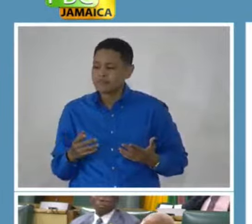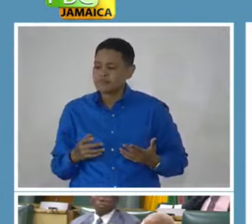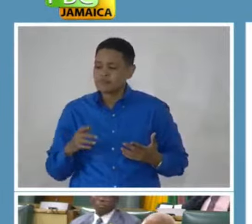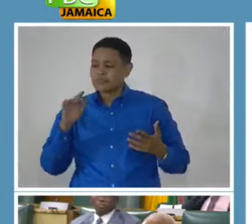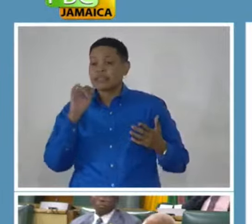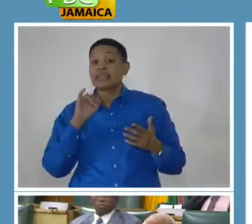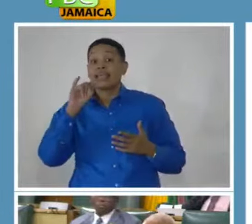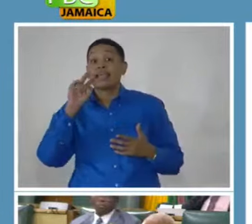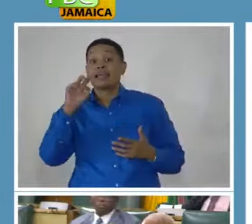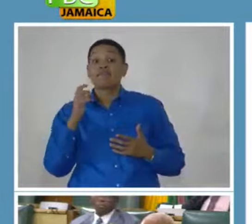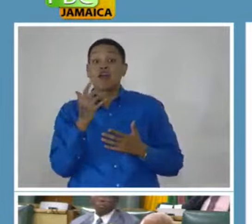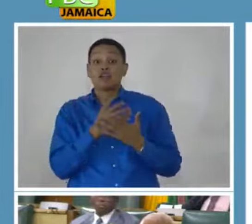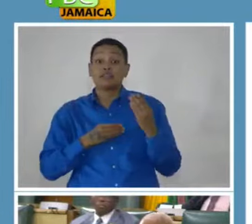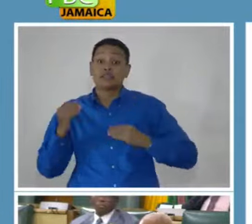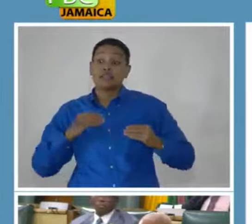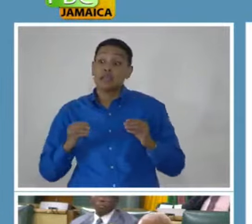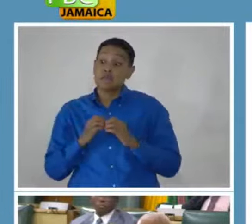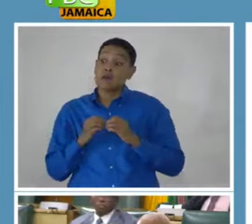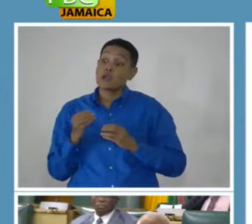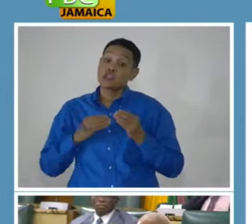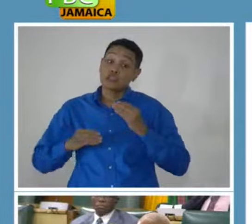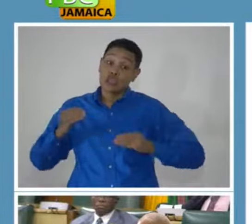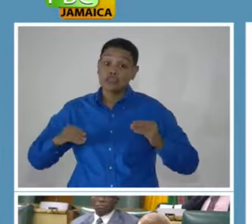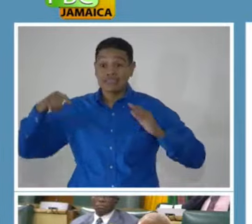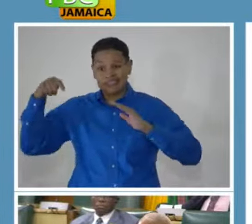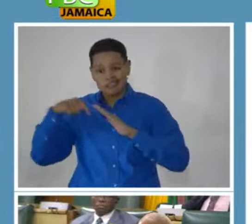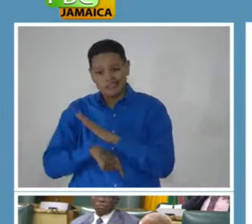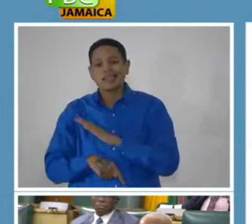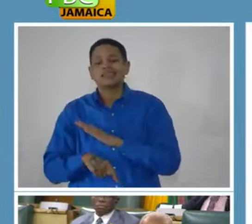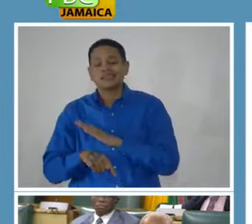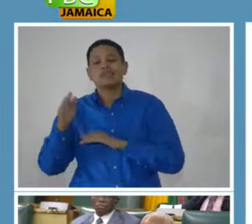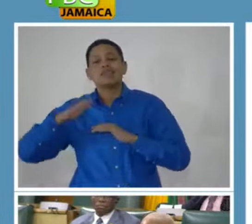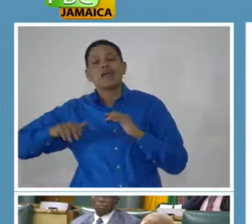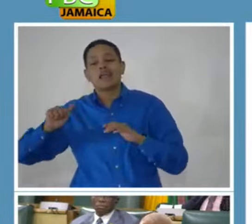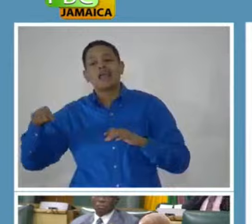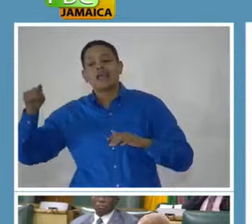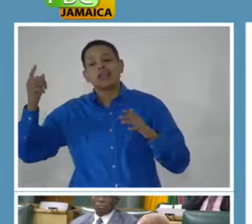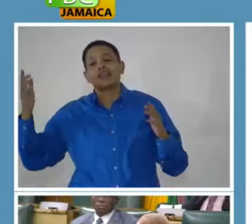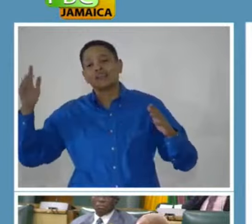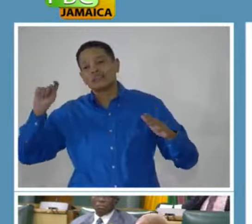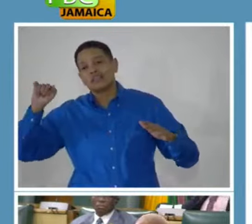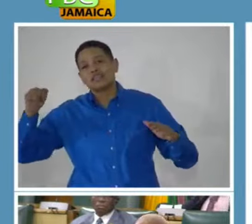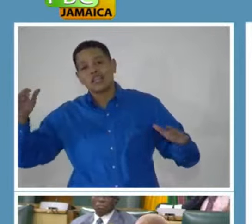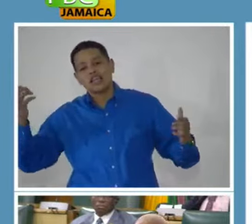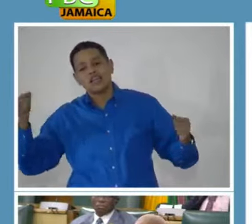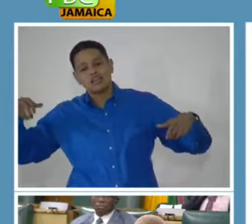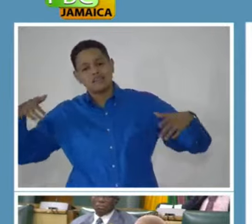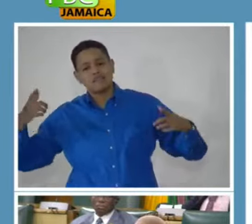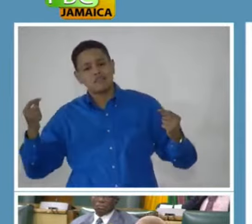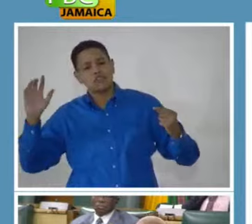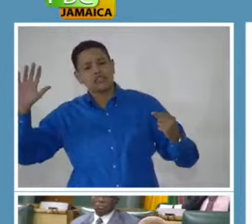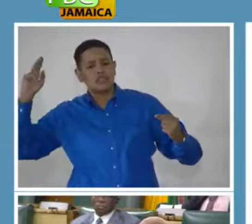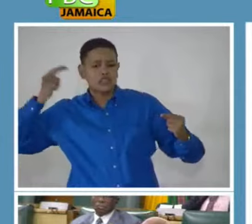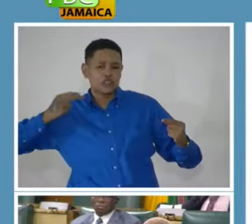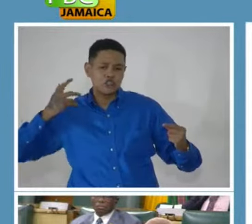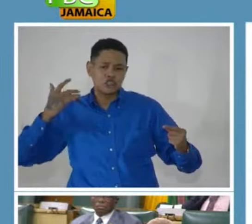e-invoicing is massively more transactions intensive than anything the TAG has done in its